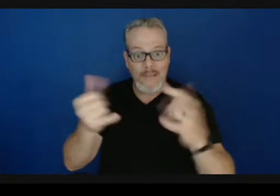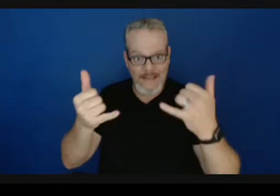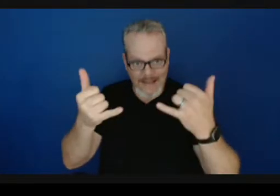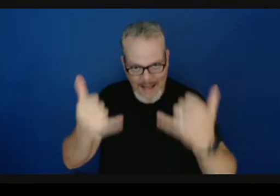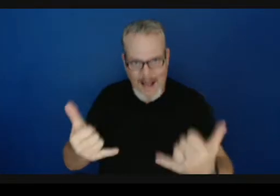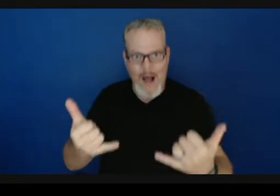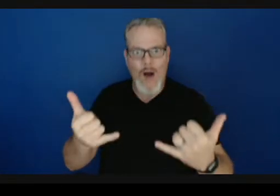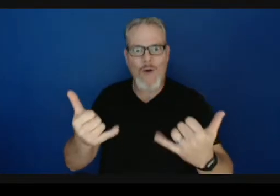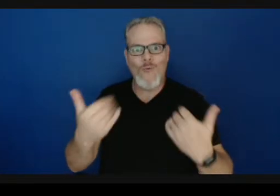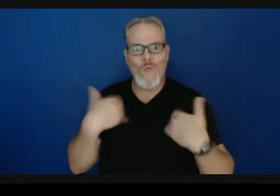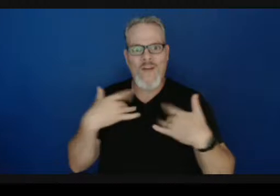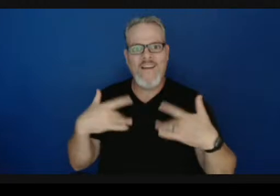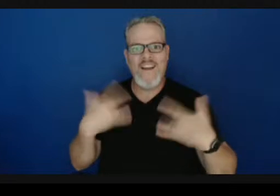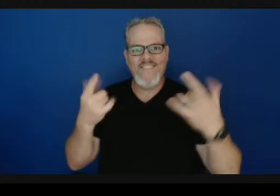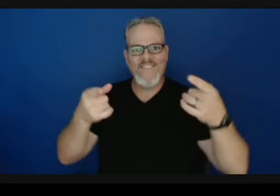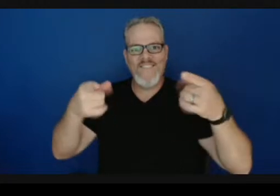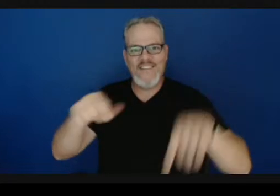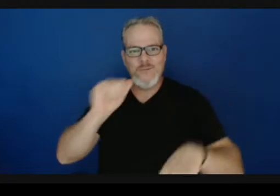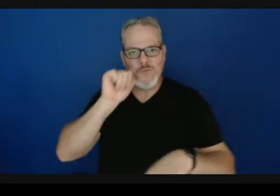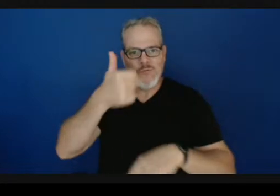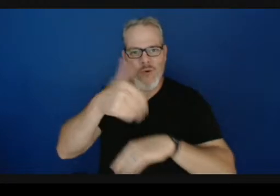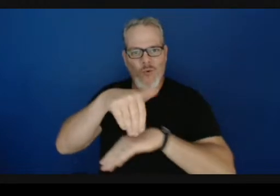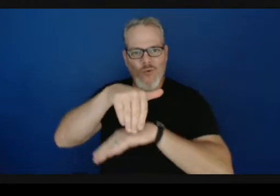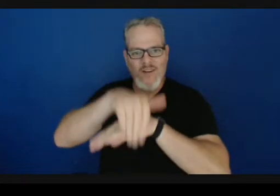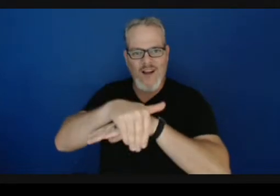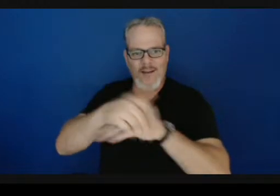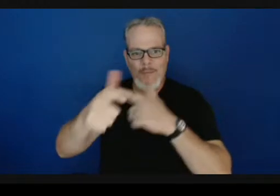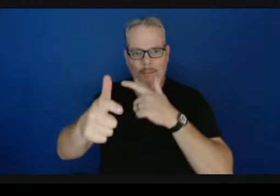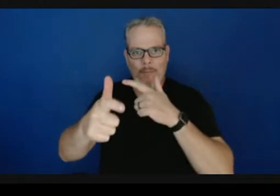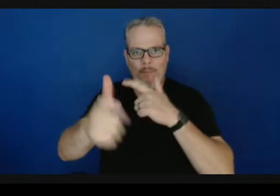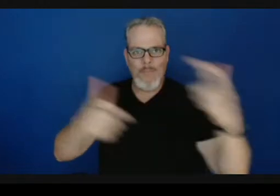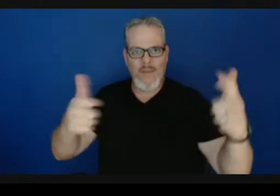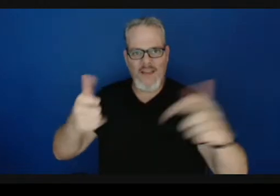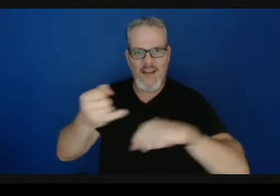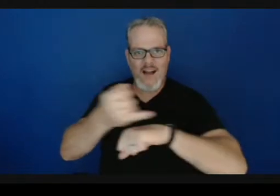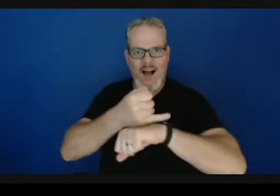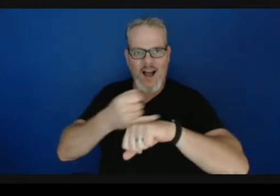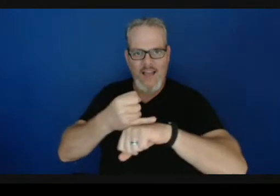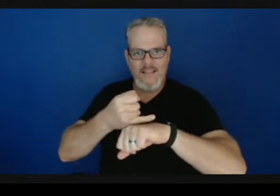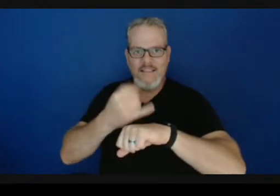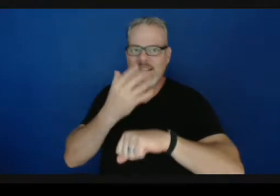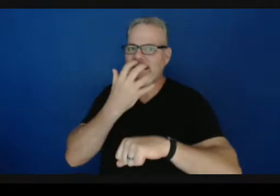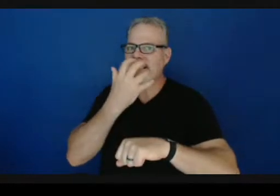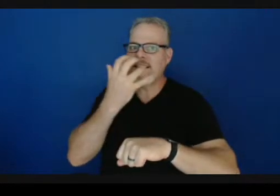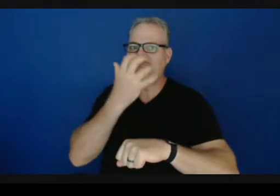tomorrow night. 7 p.m. Big Island Singers presents their Earth, Sea,